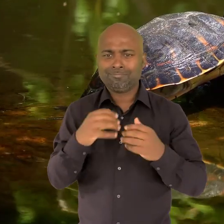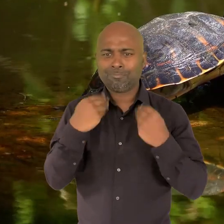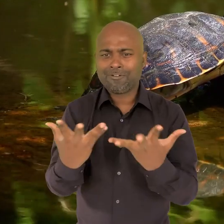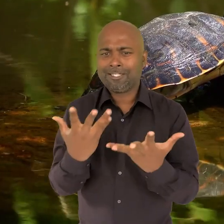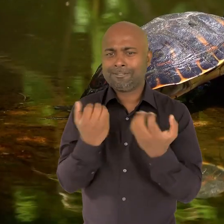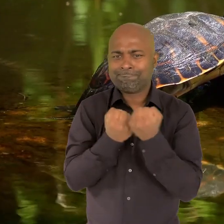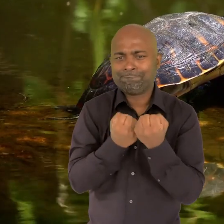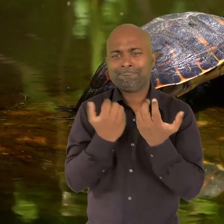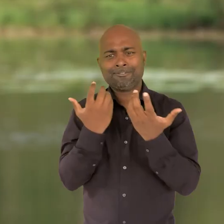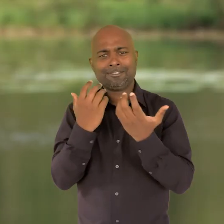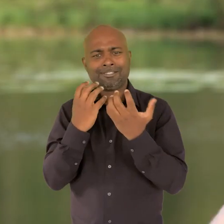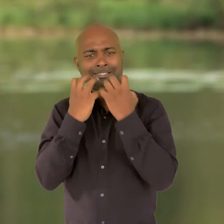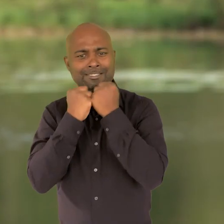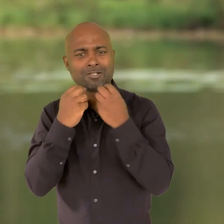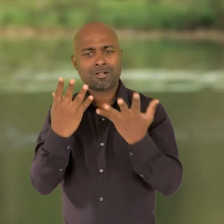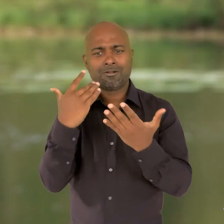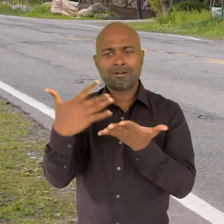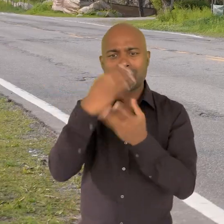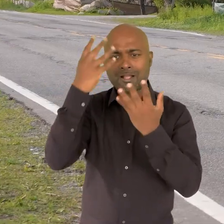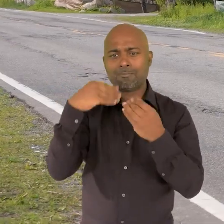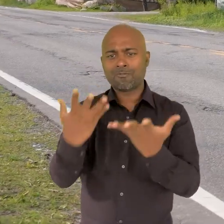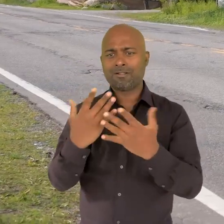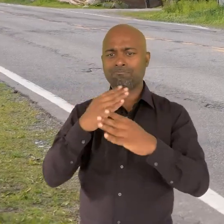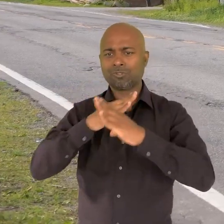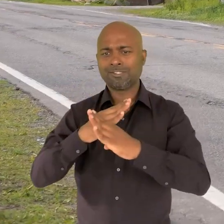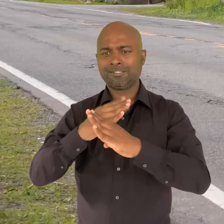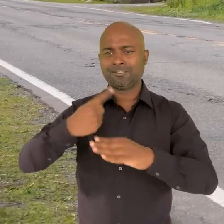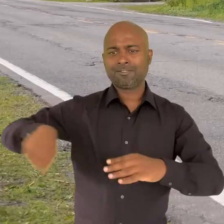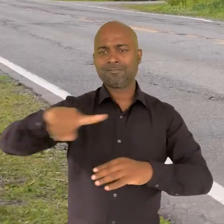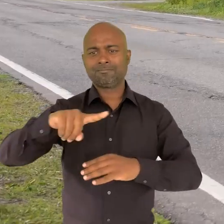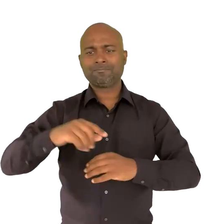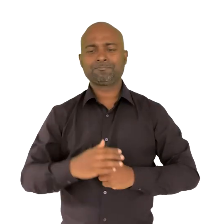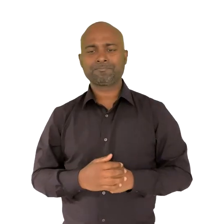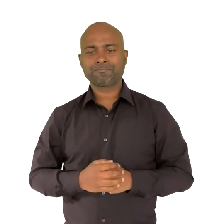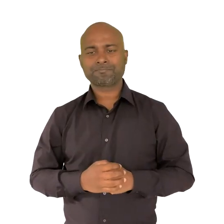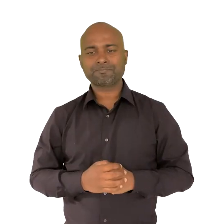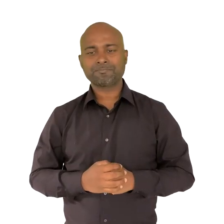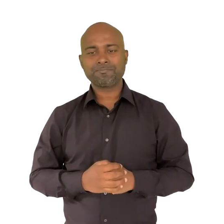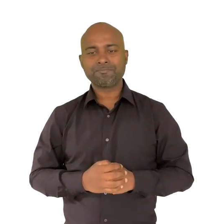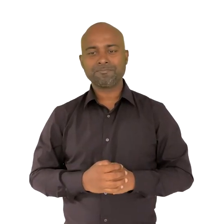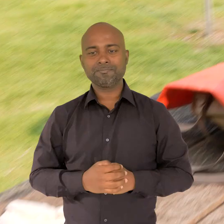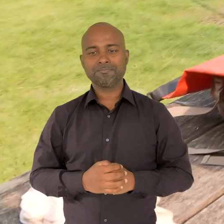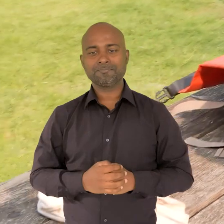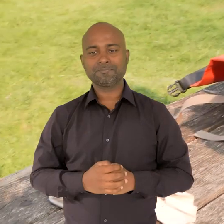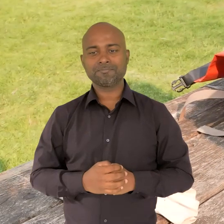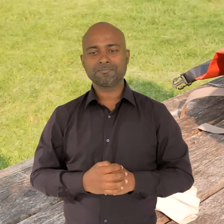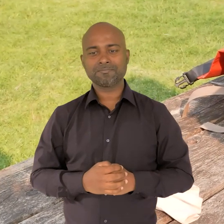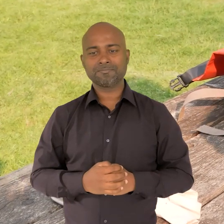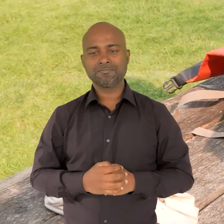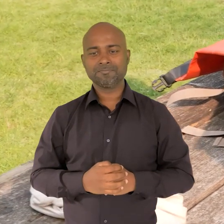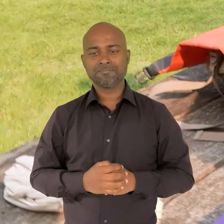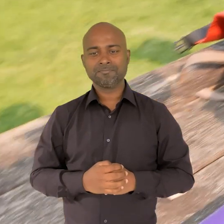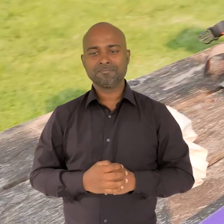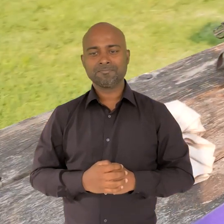out by providing conservation efforts and collecting data and